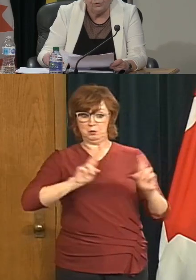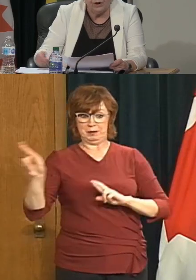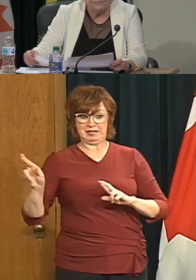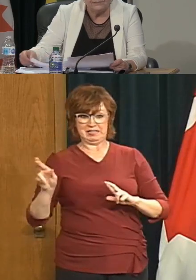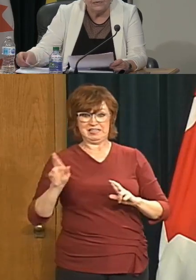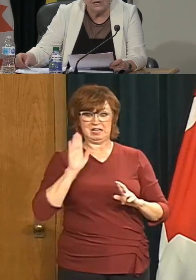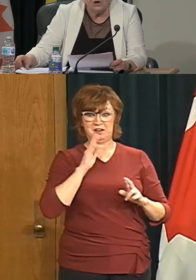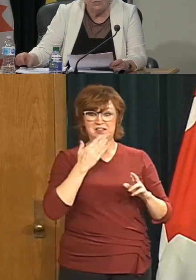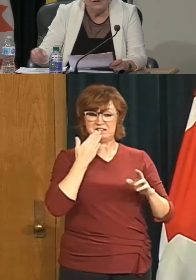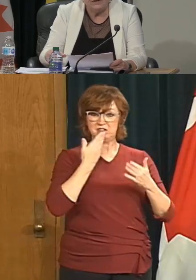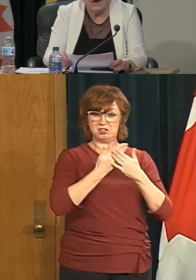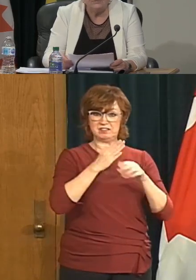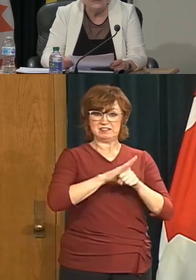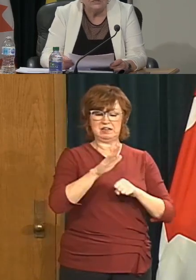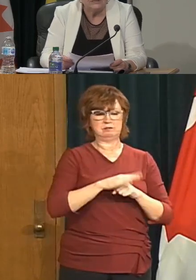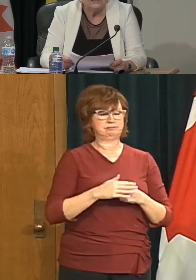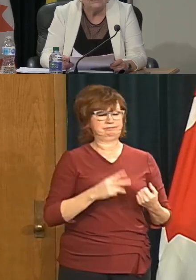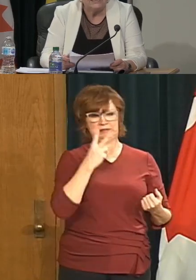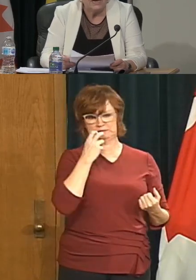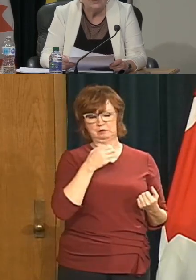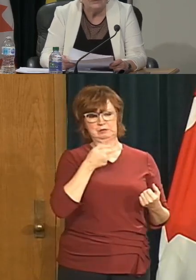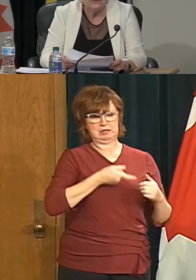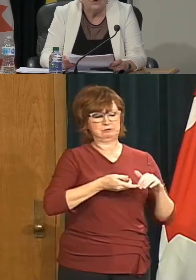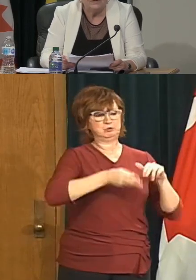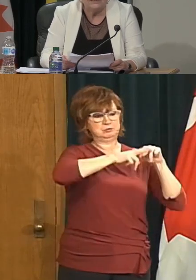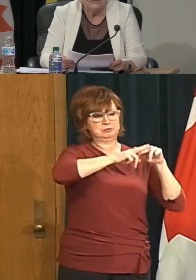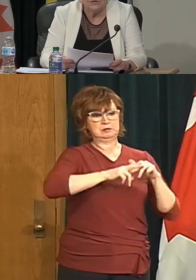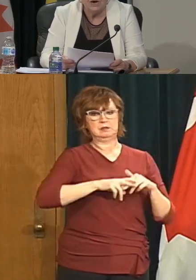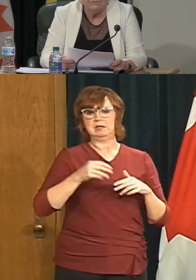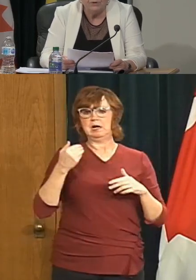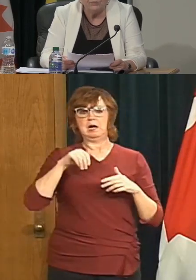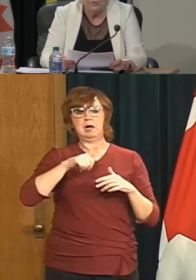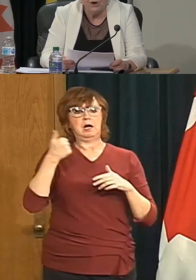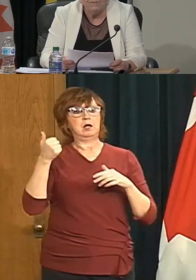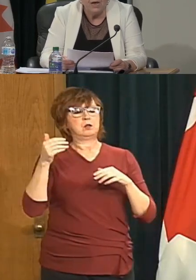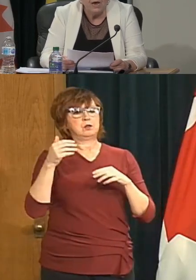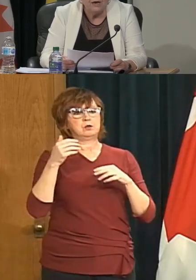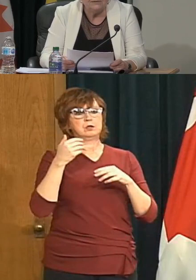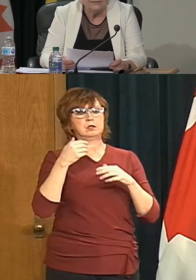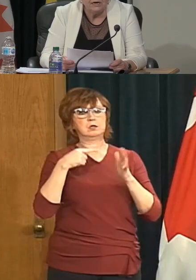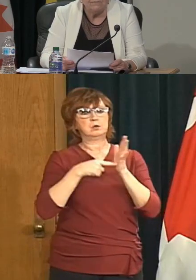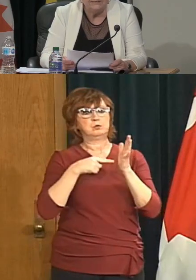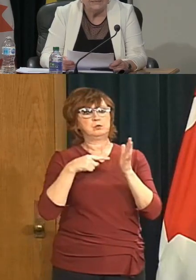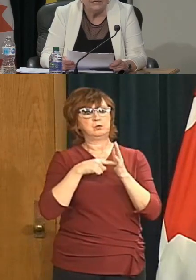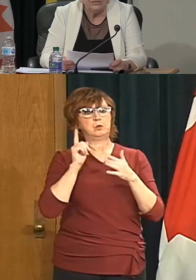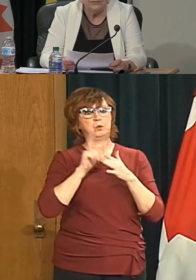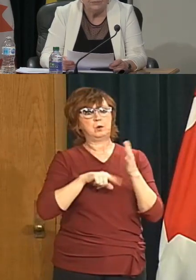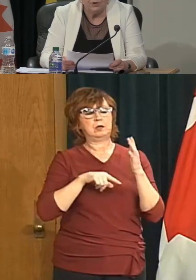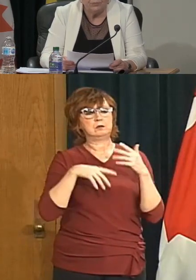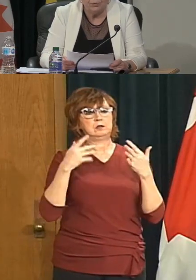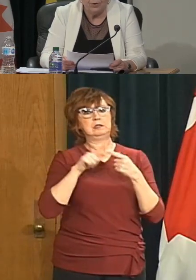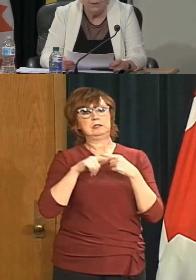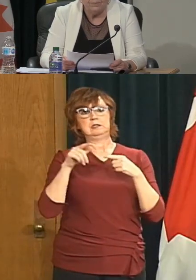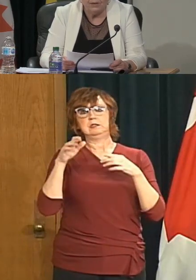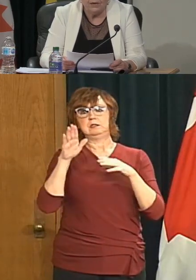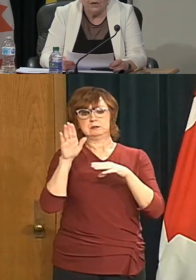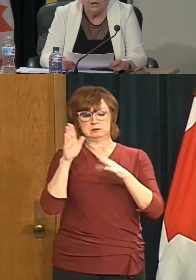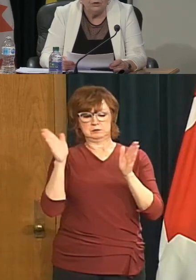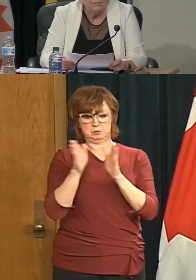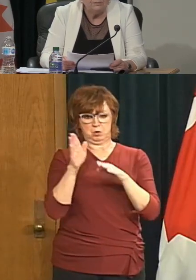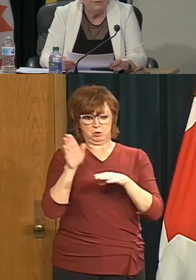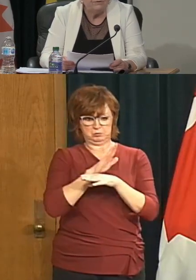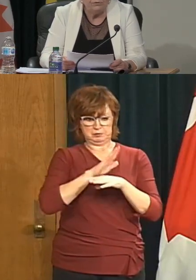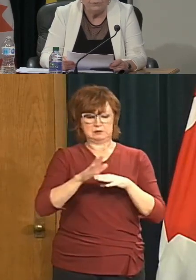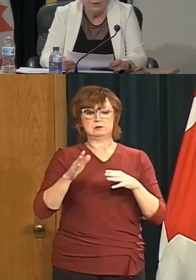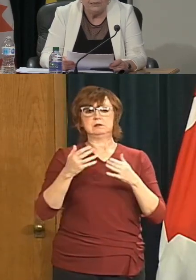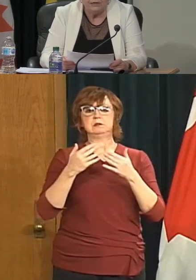due to programs we have announced, such as the Saskatchewan Small Business Recovery Program and the Self-Isolation Support Program.